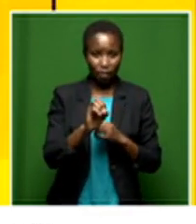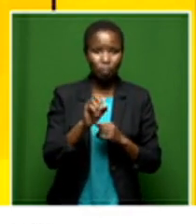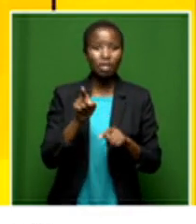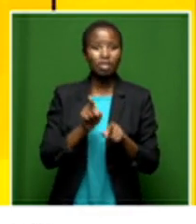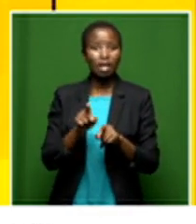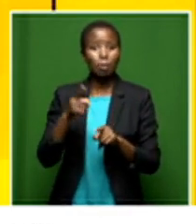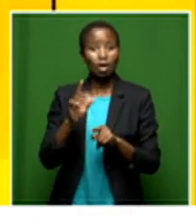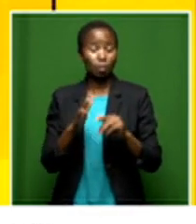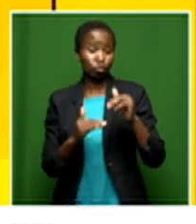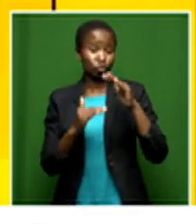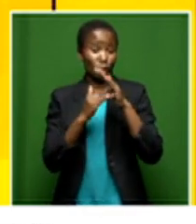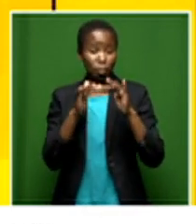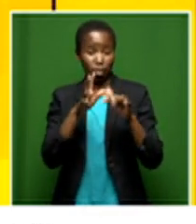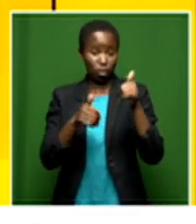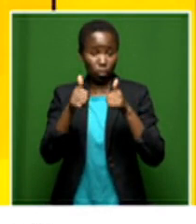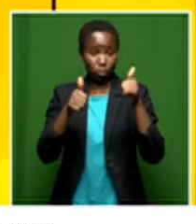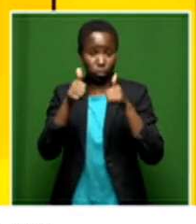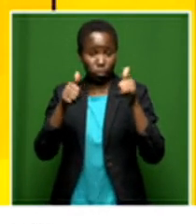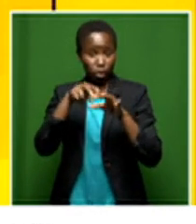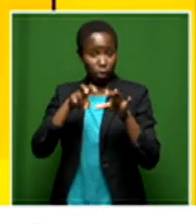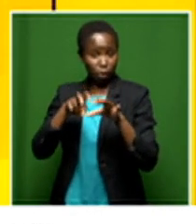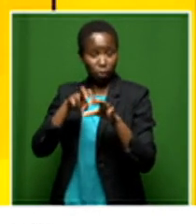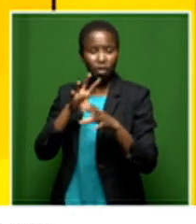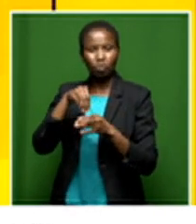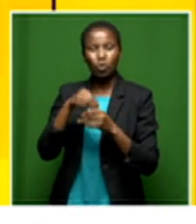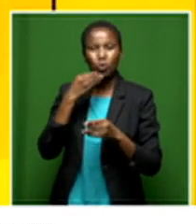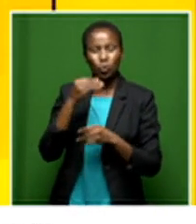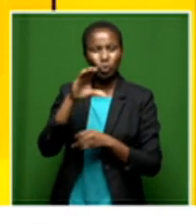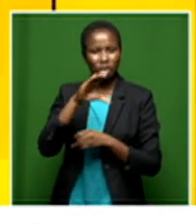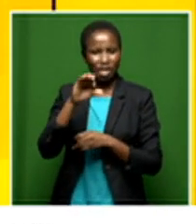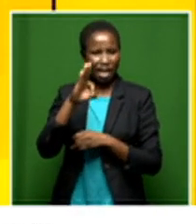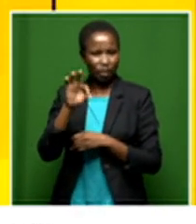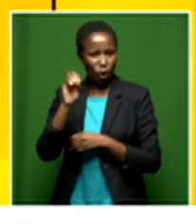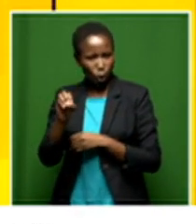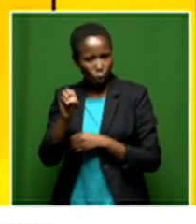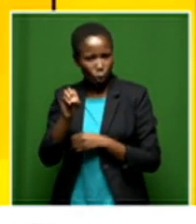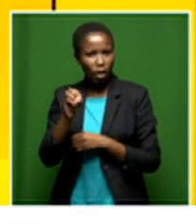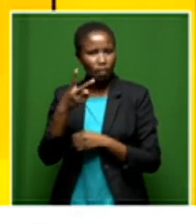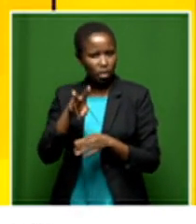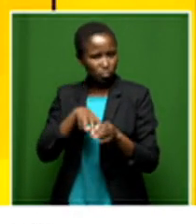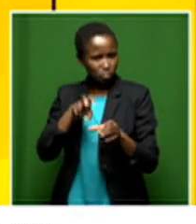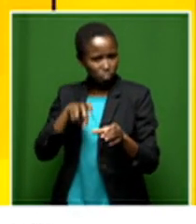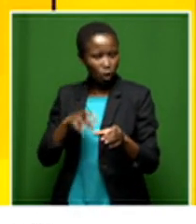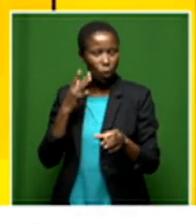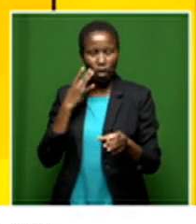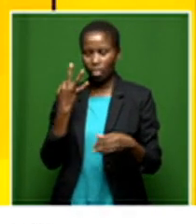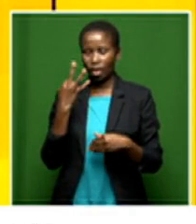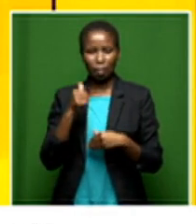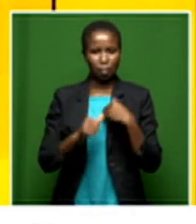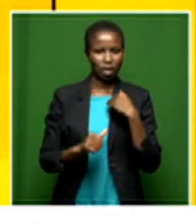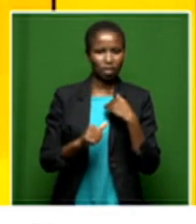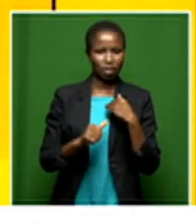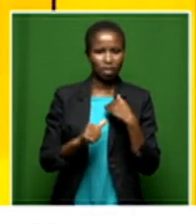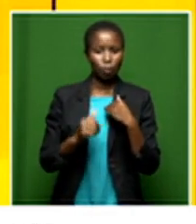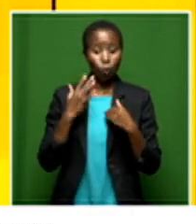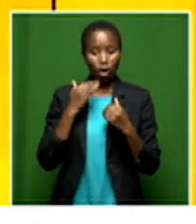top executives, which includes the South African Post Office's Chief Financial Officer, who resigned after just 3 months